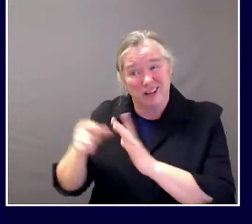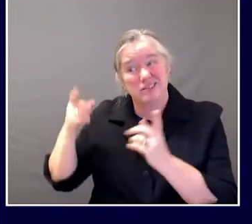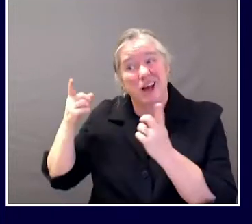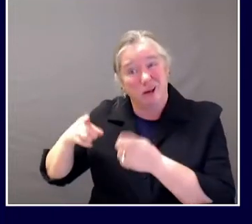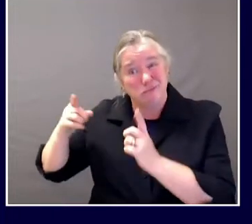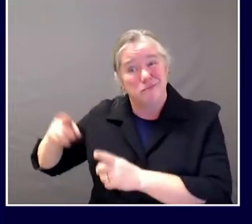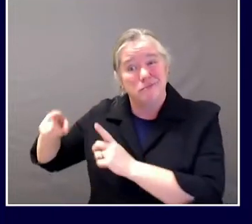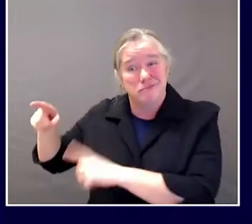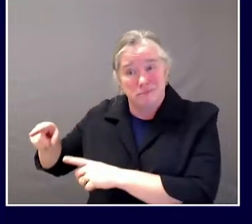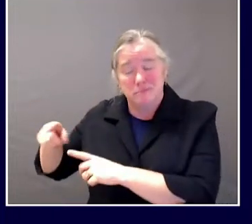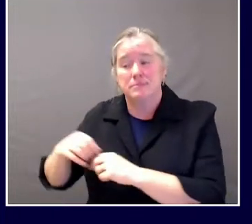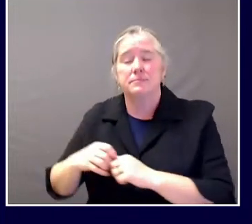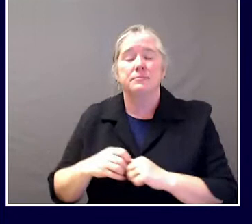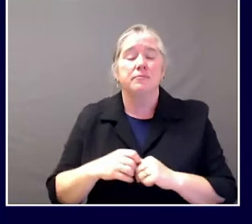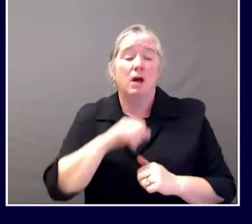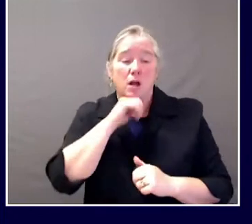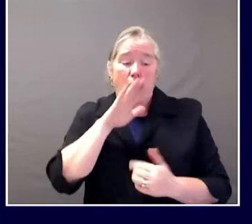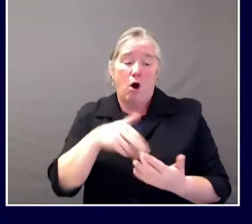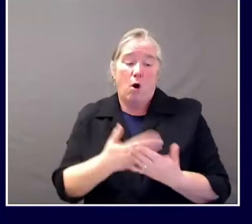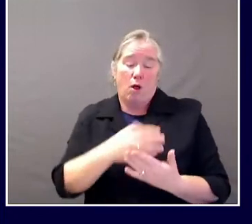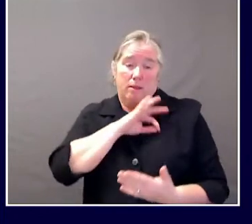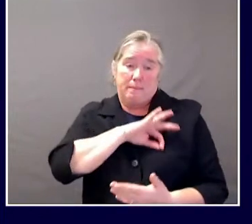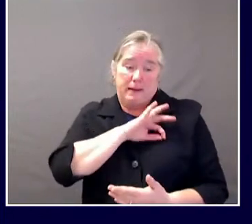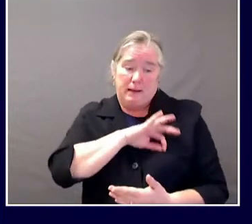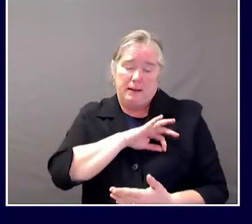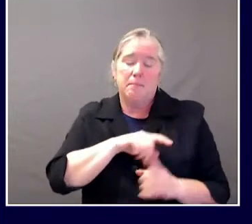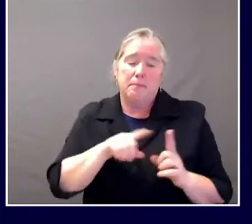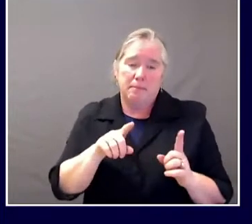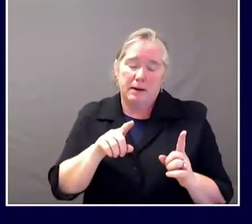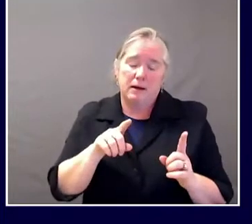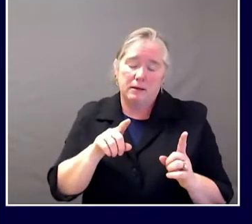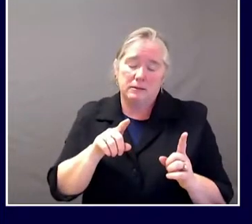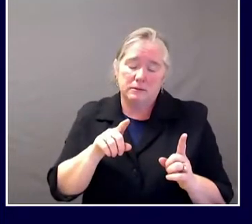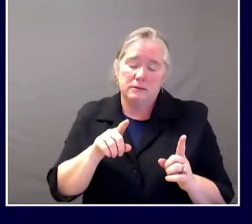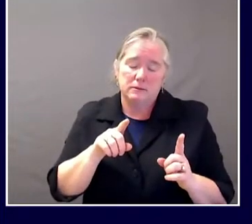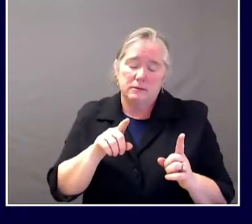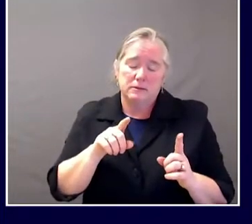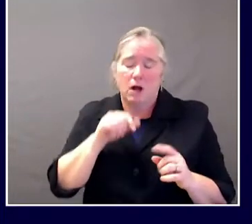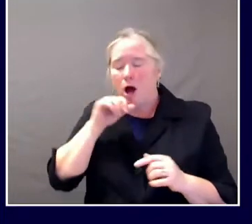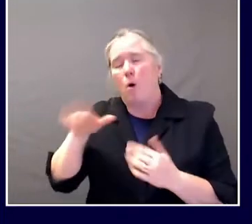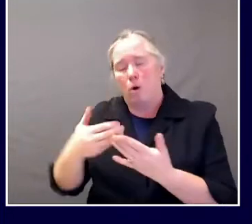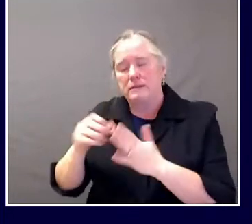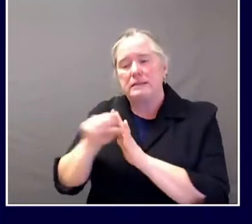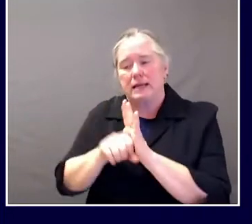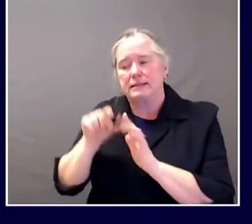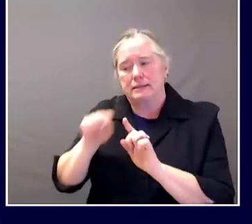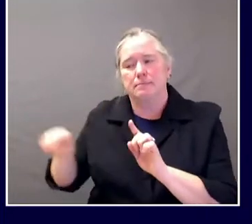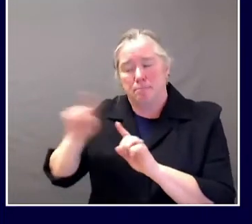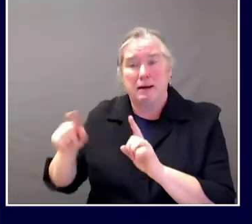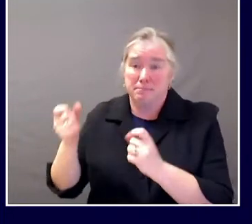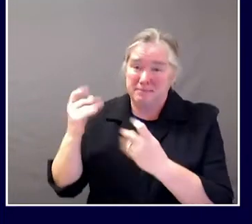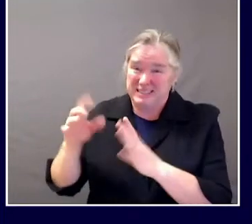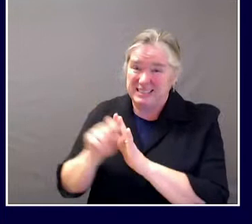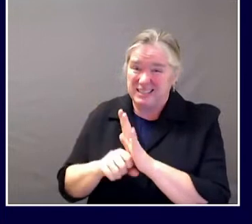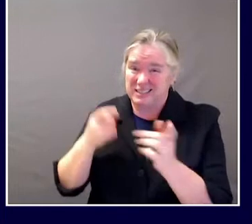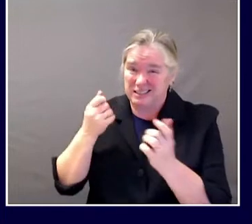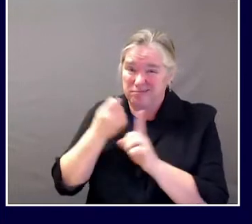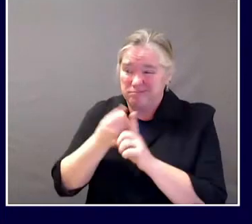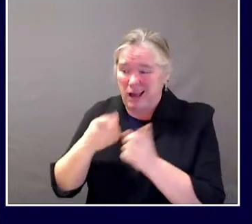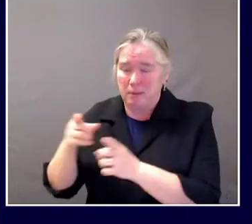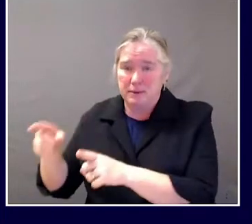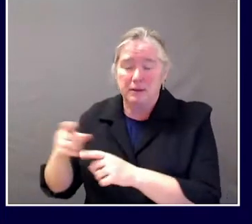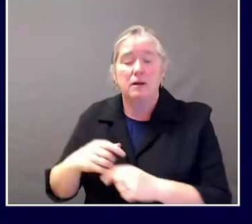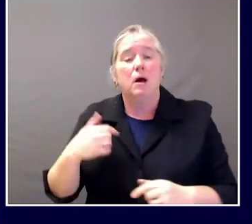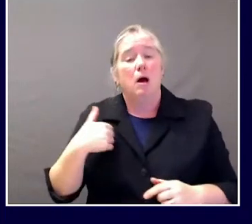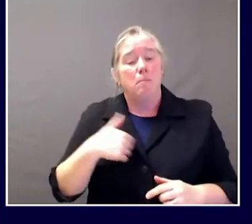not suggesting all of them by any means, but because of that cross-sectional testing that we have been doing for months now, we're able